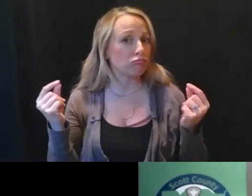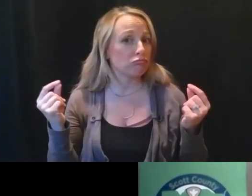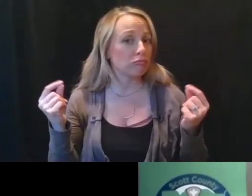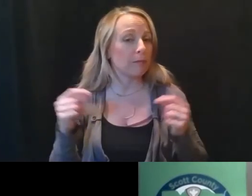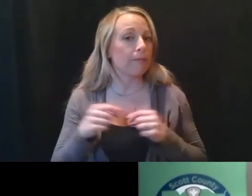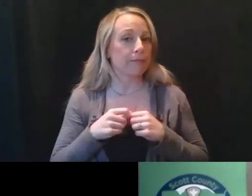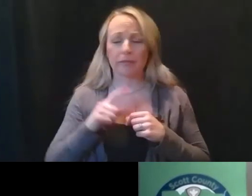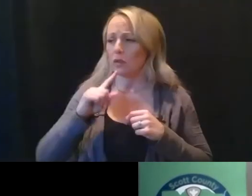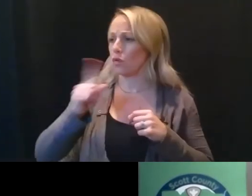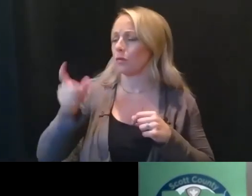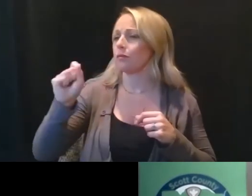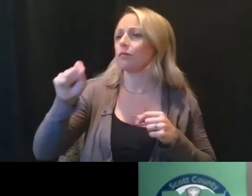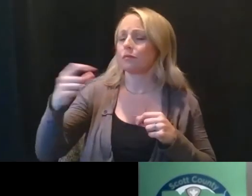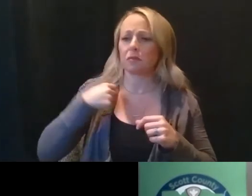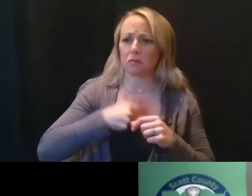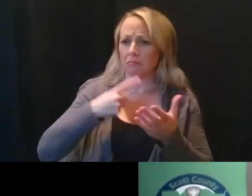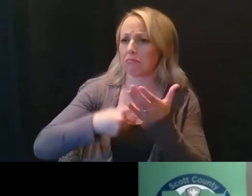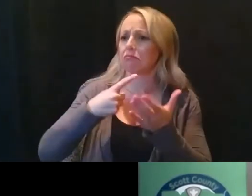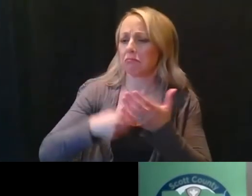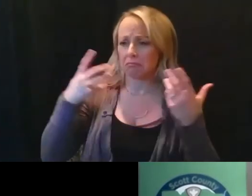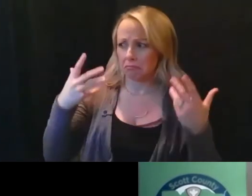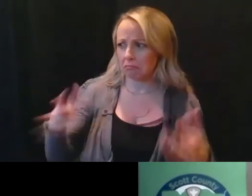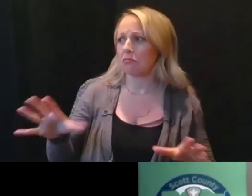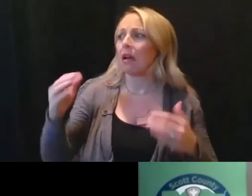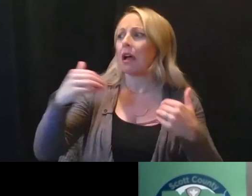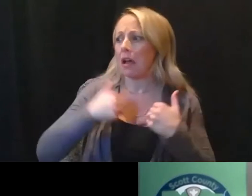Sure. Well, we've been discussing, there are a couple of